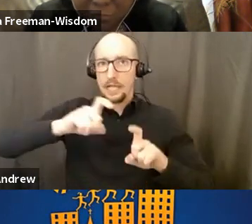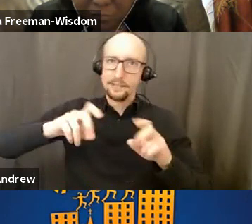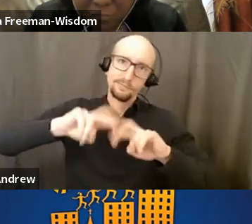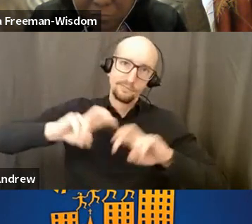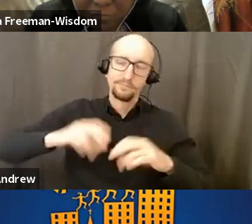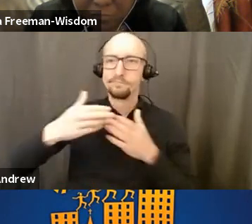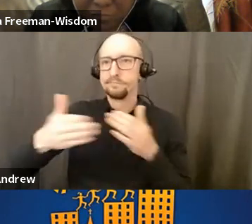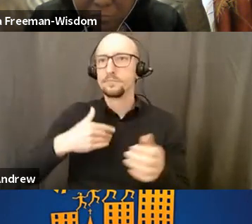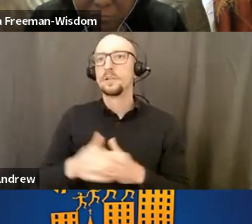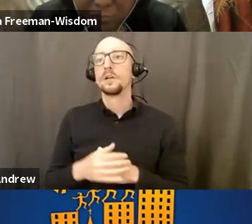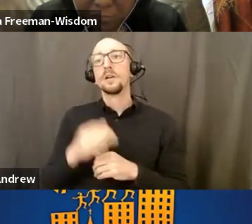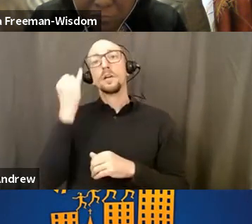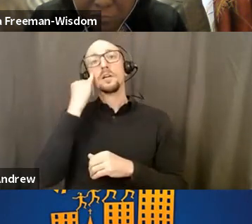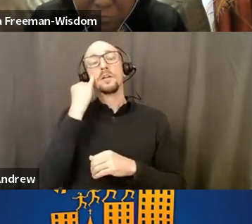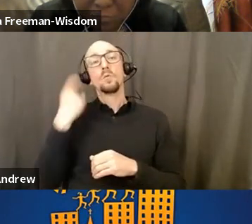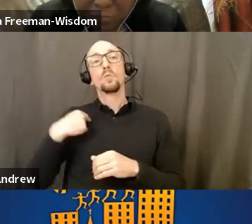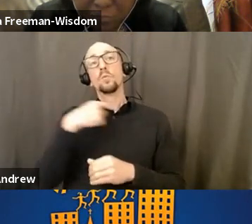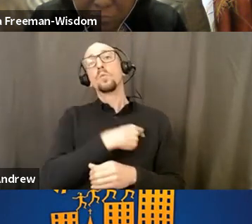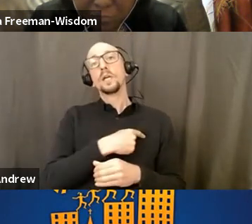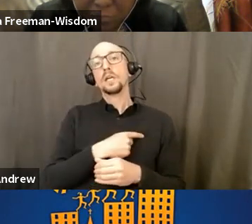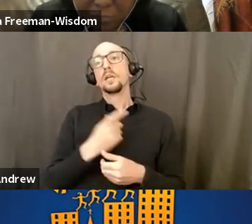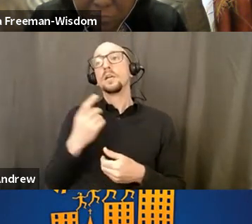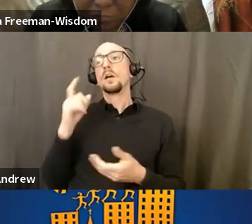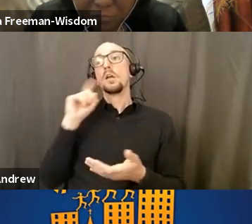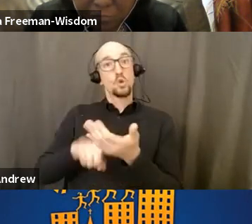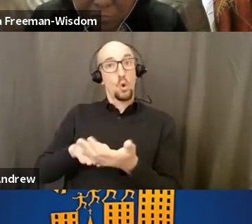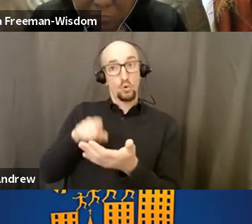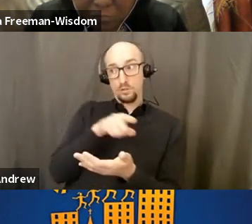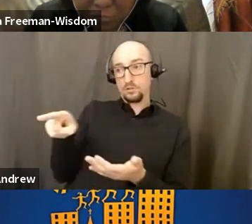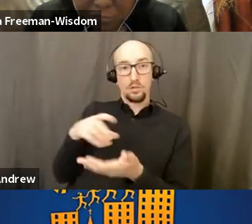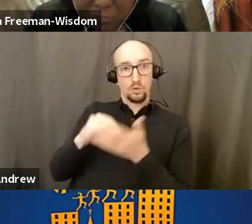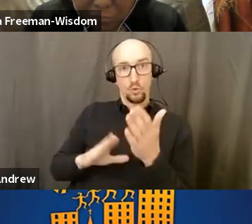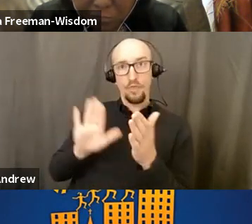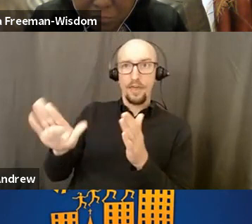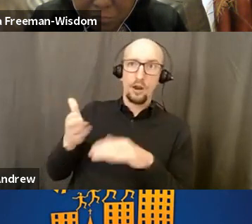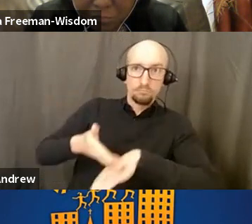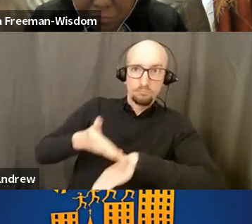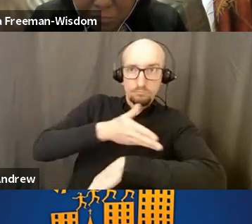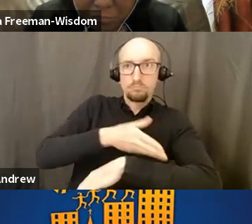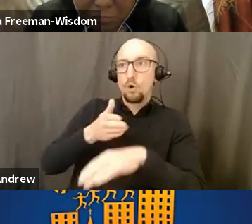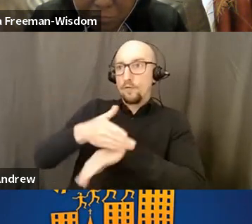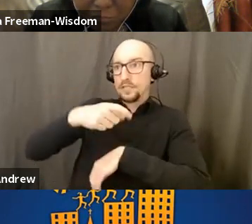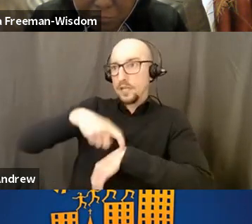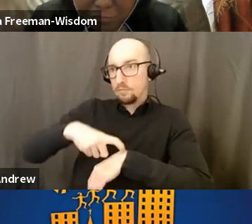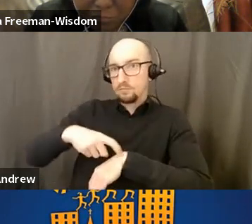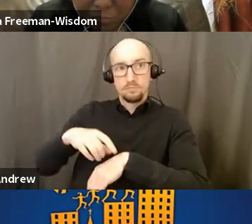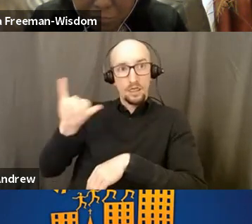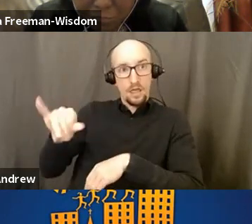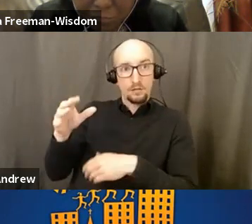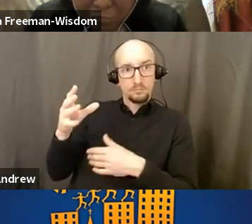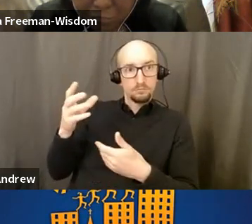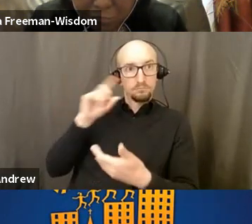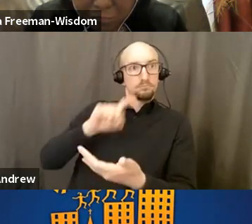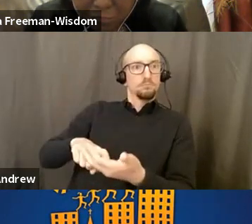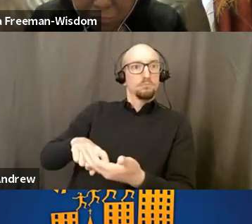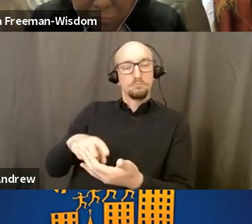were to include growth, whether that is the indicator that is used